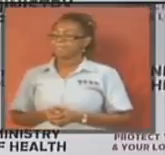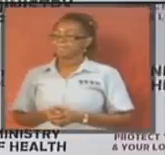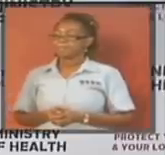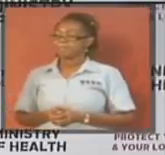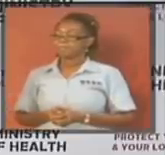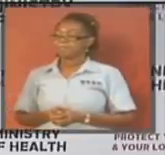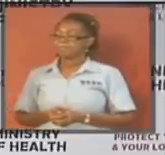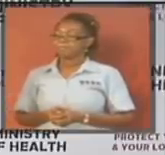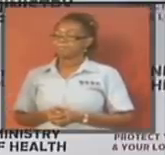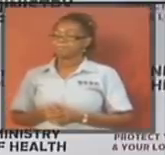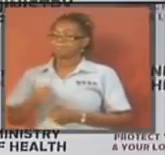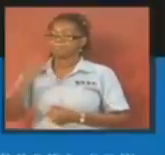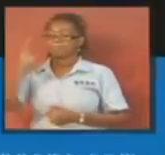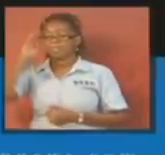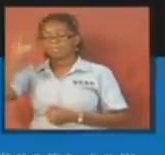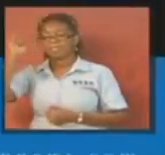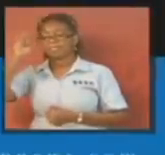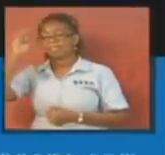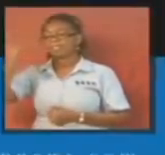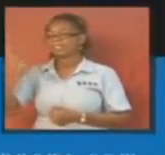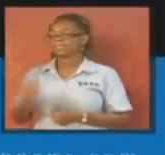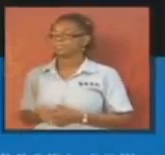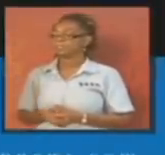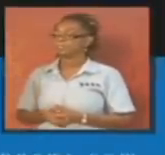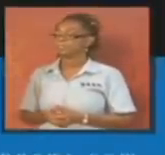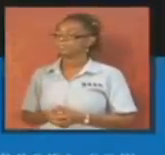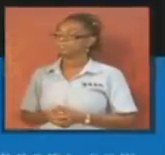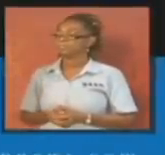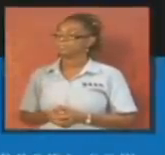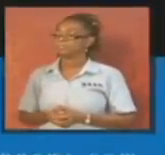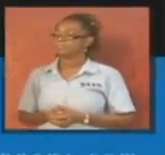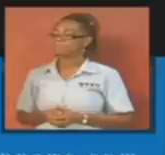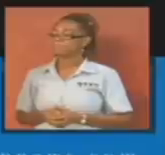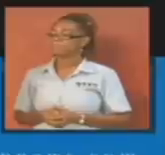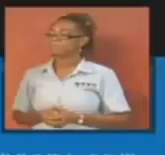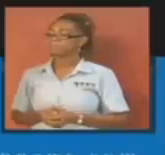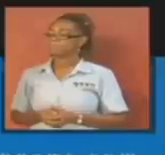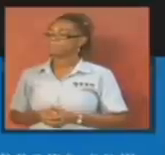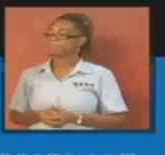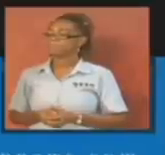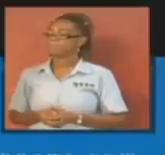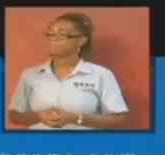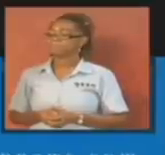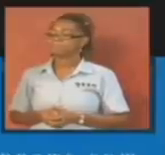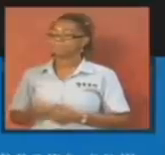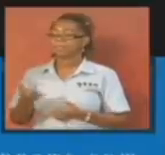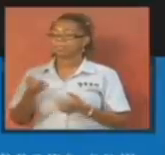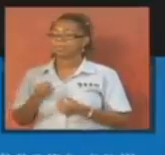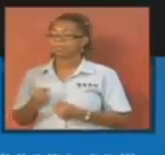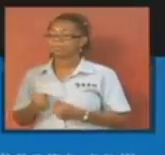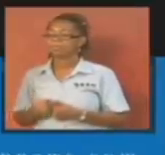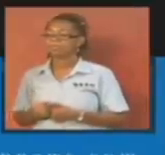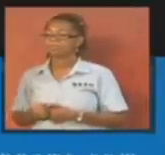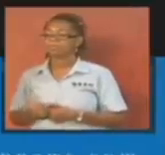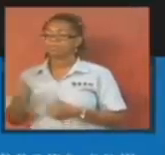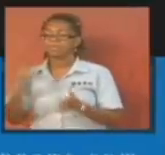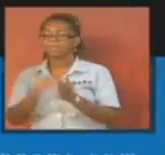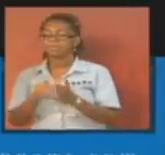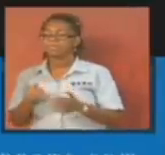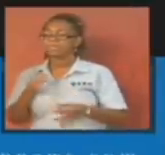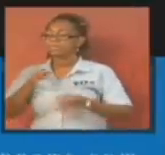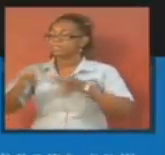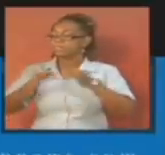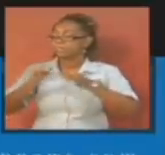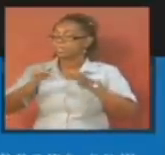Hi, good morning again. Simo, I just wanted to touch back again with this Pfizer issue. If it is